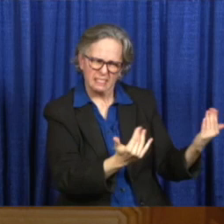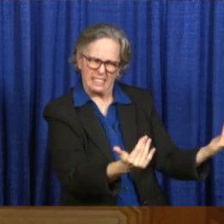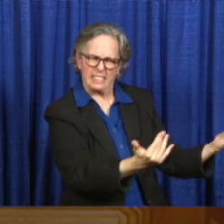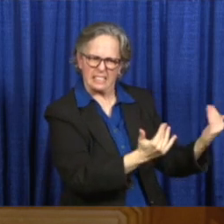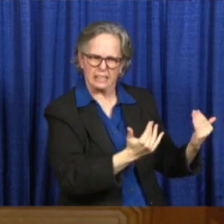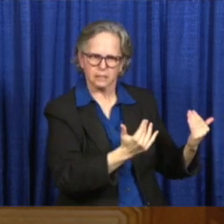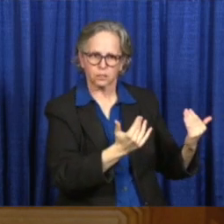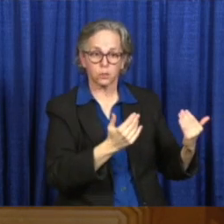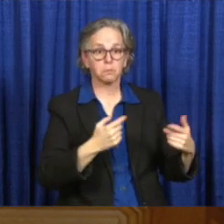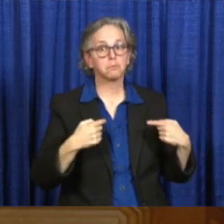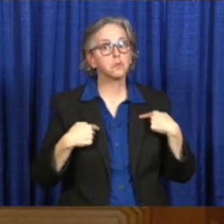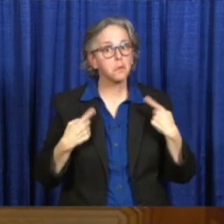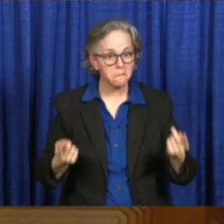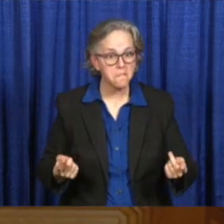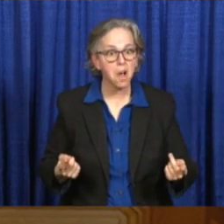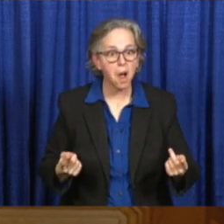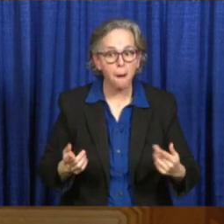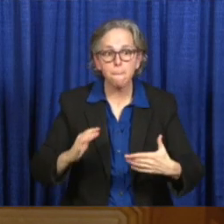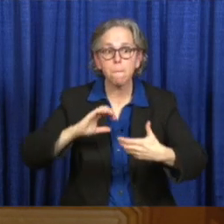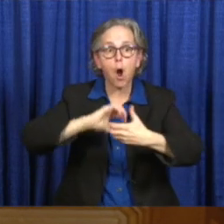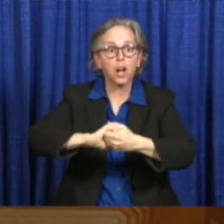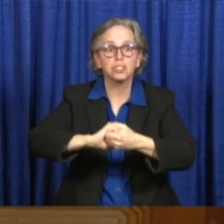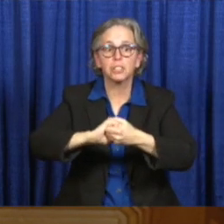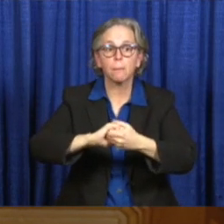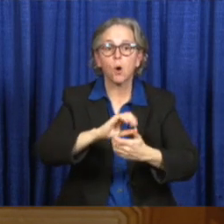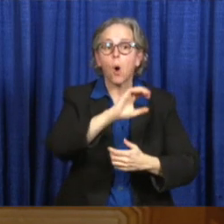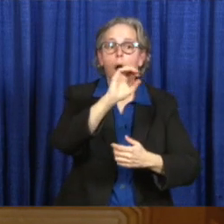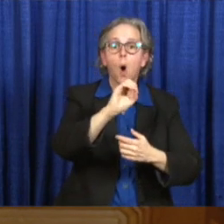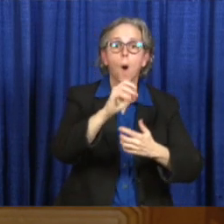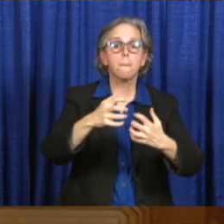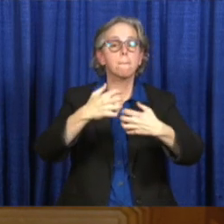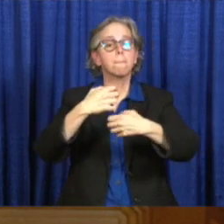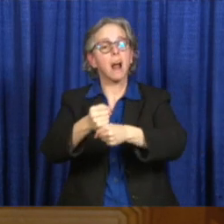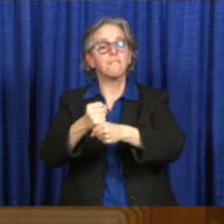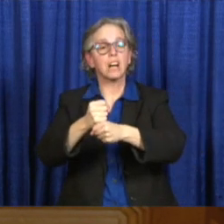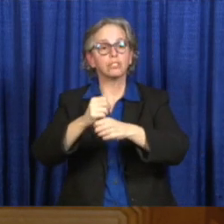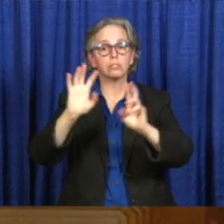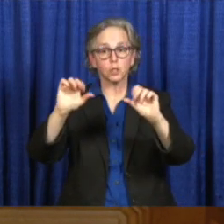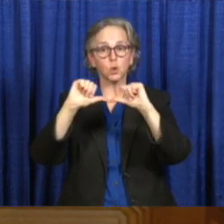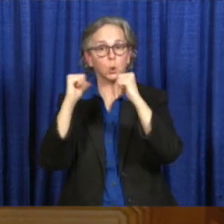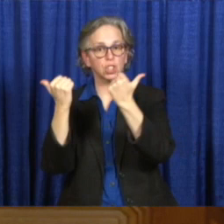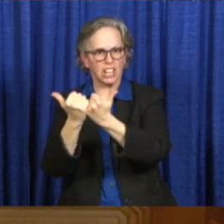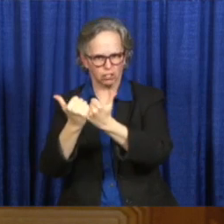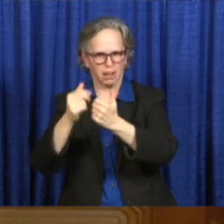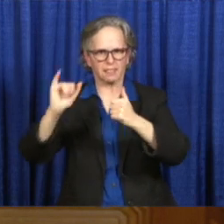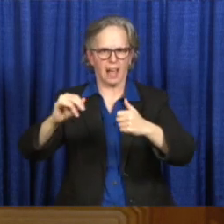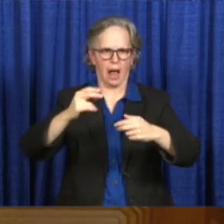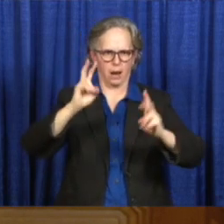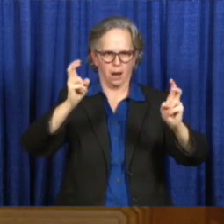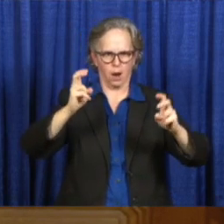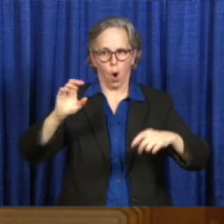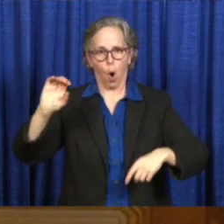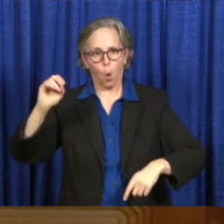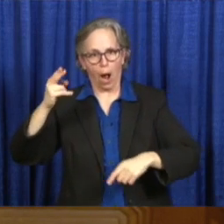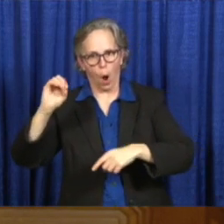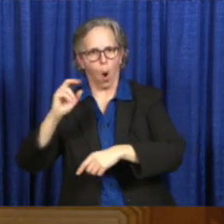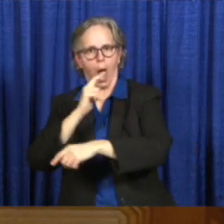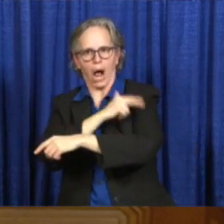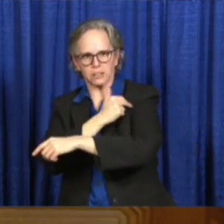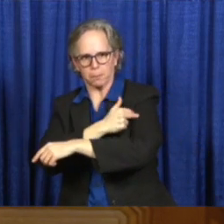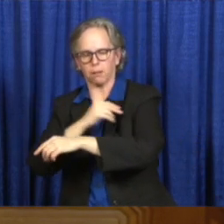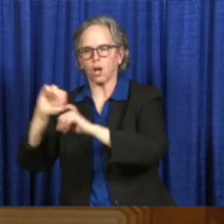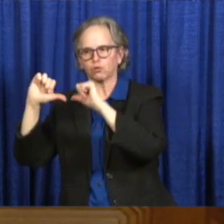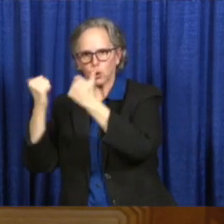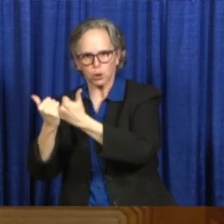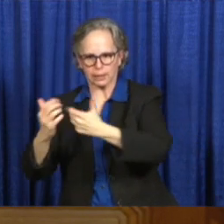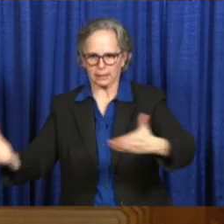follows: the Ohio Manufacturers Association, the Ohio Hospital Association, the Ohio Manufacturing Extension Partnership,